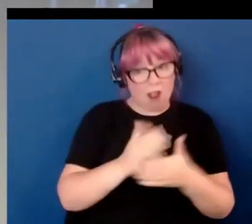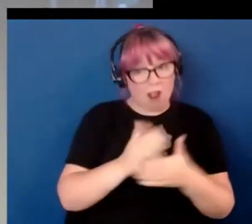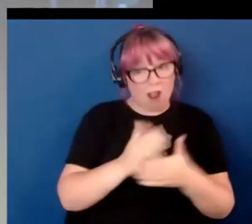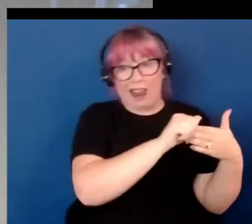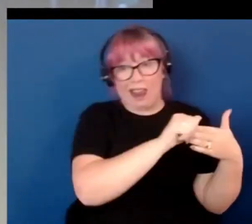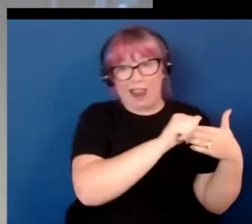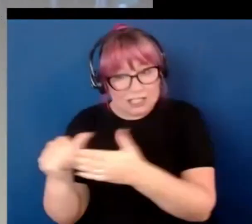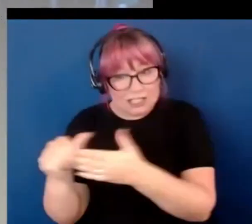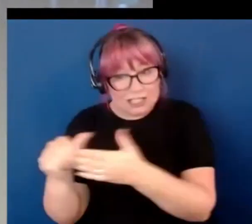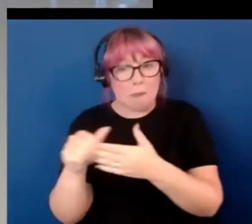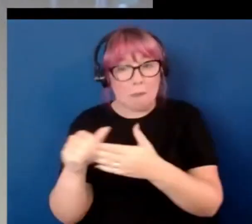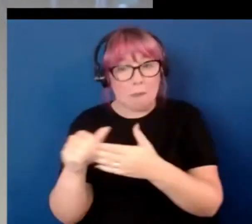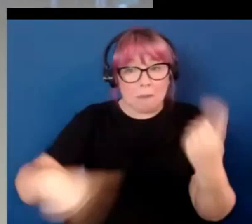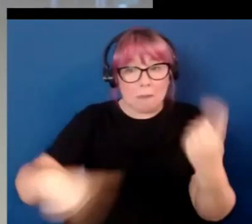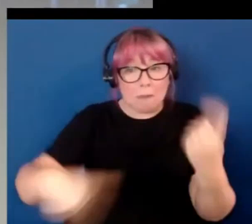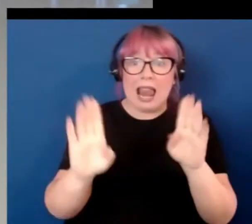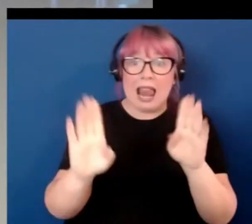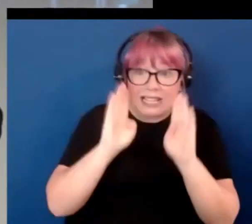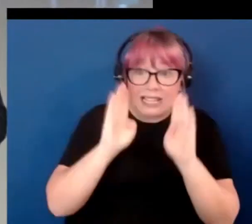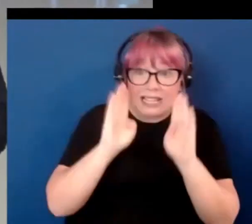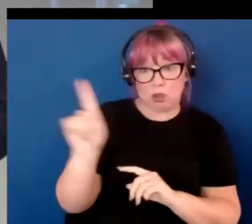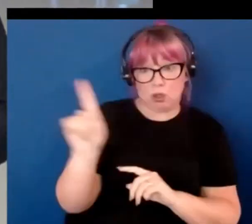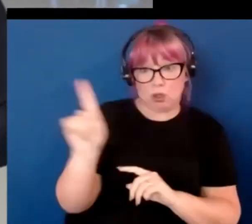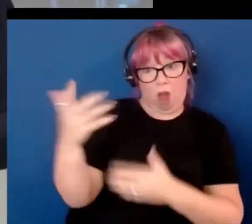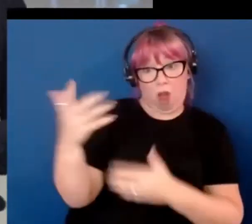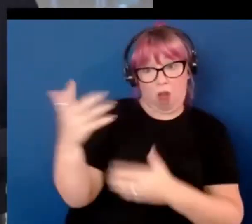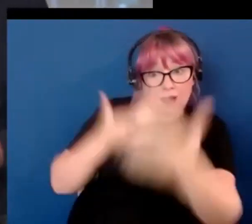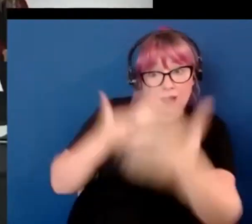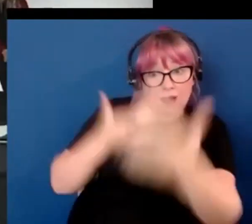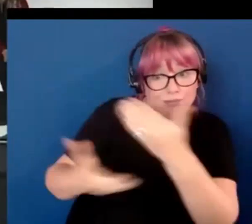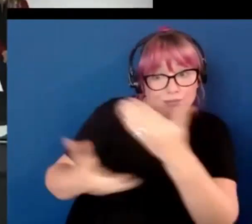they are saying about the climate crisis."